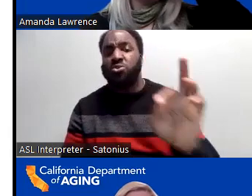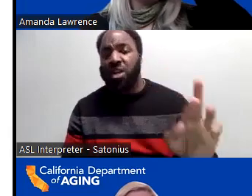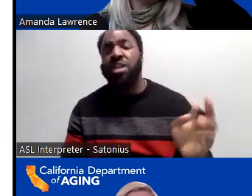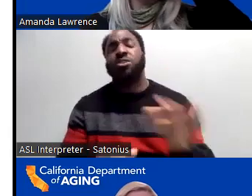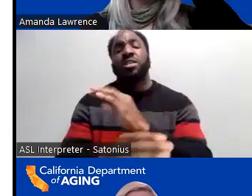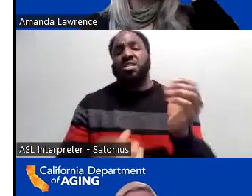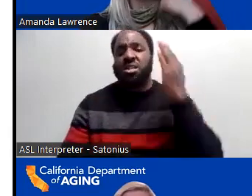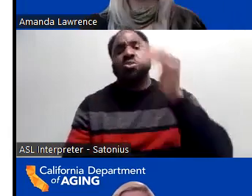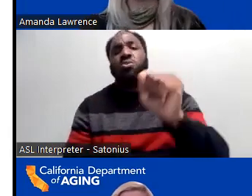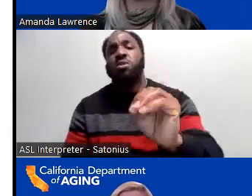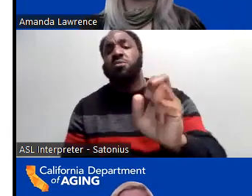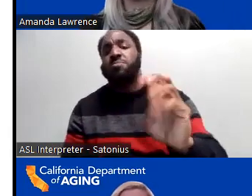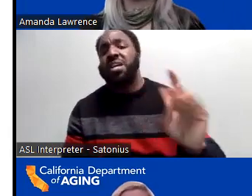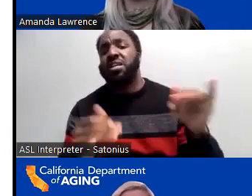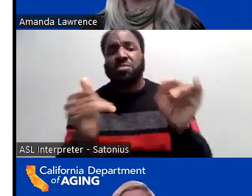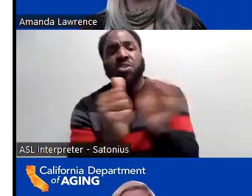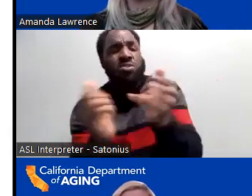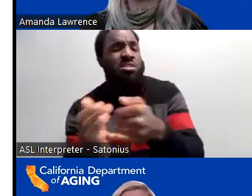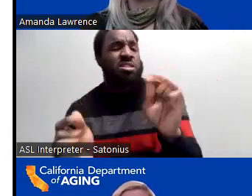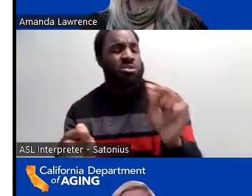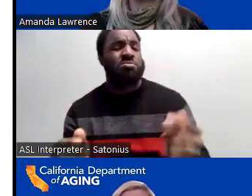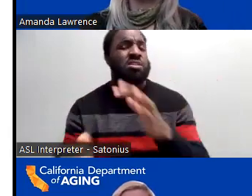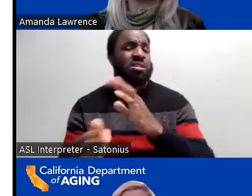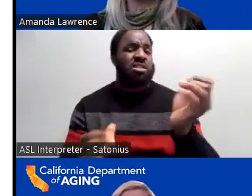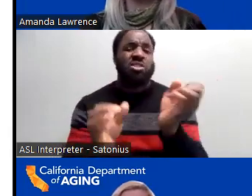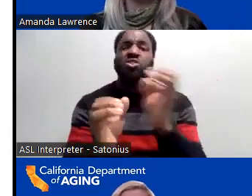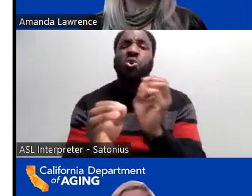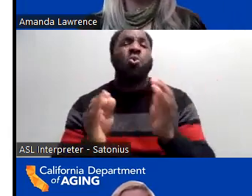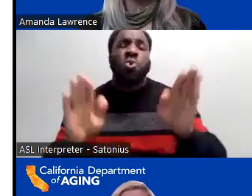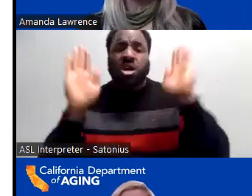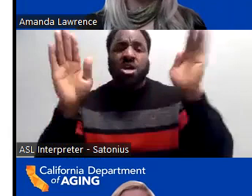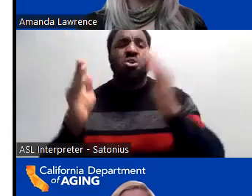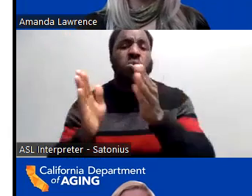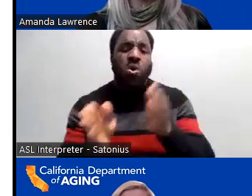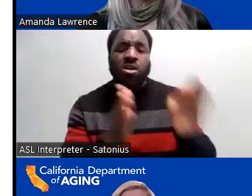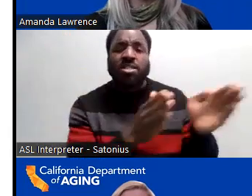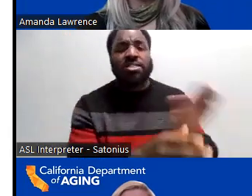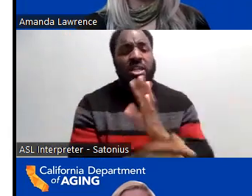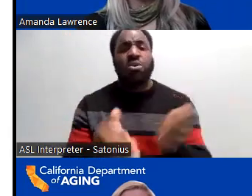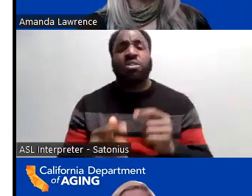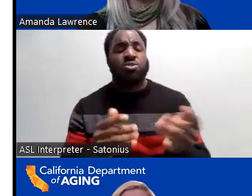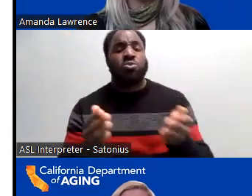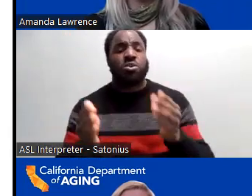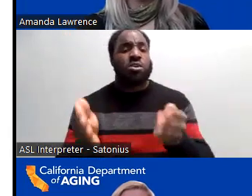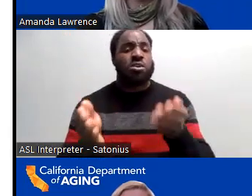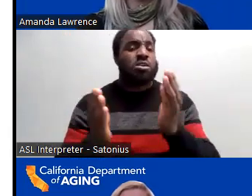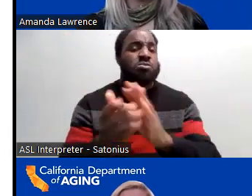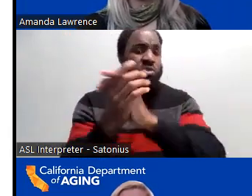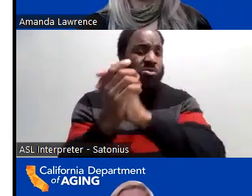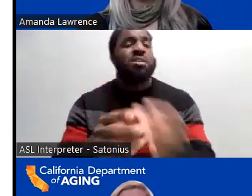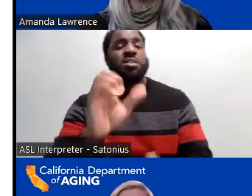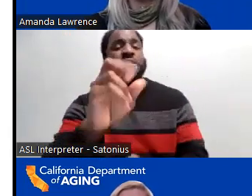and see what's in there, but it's so well organized. And I want to commend Susan